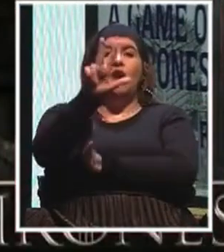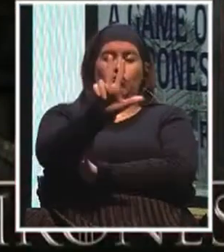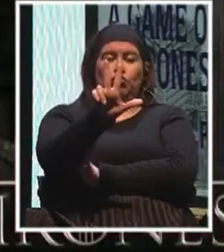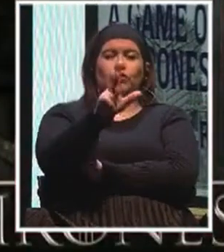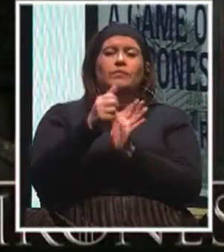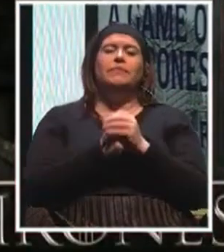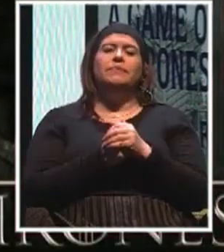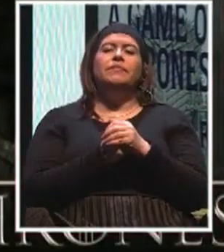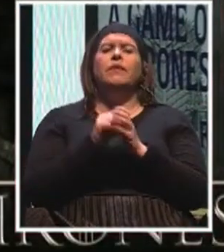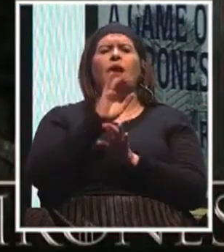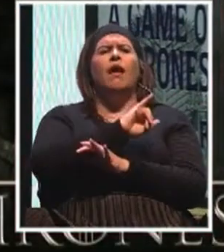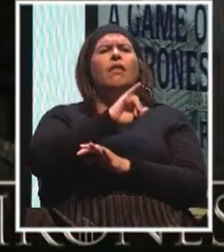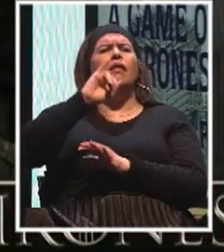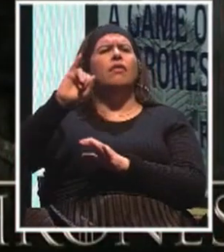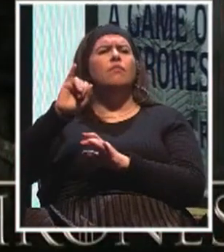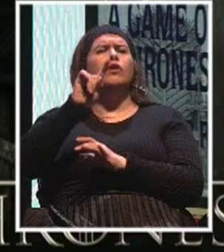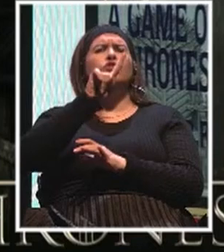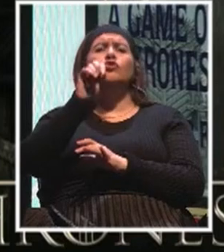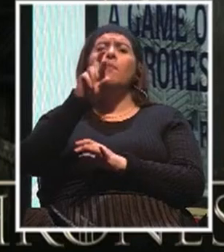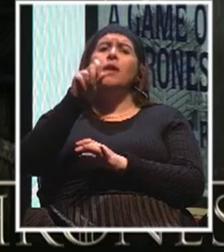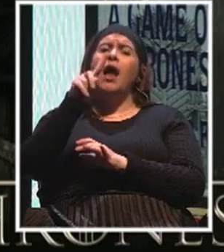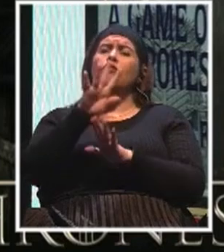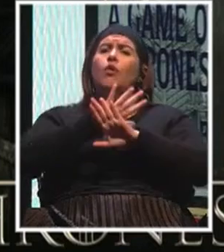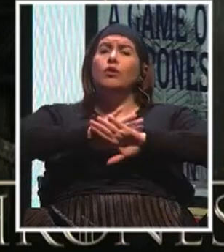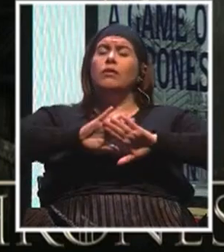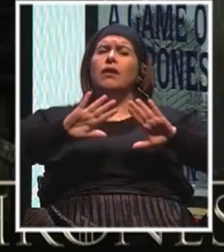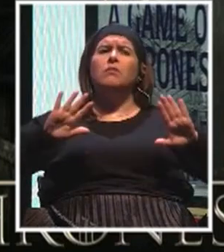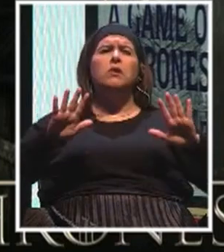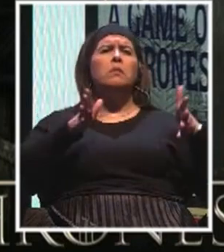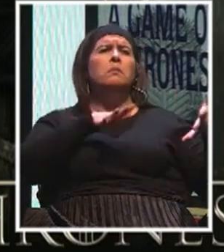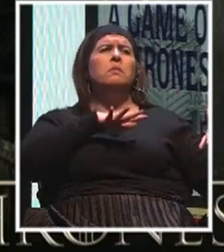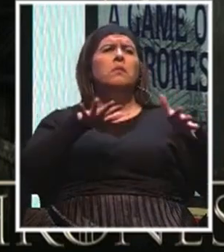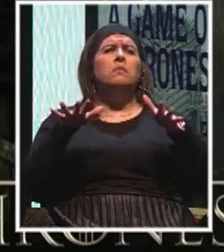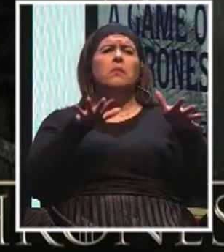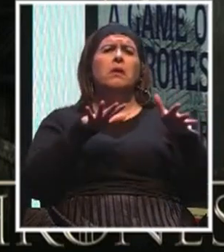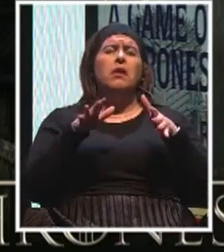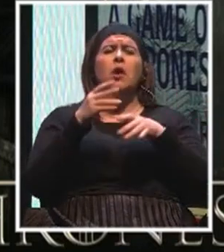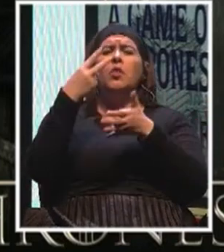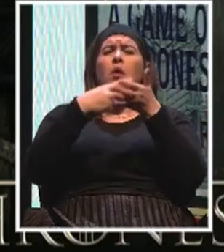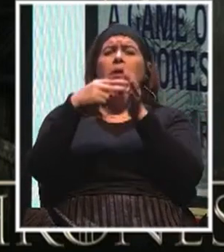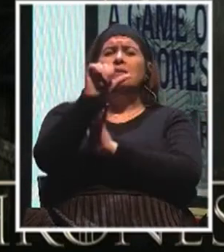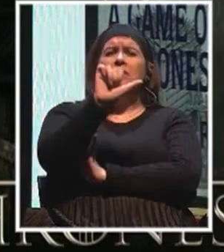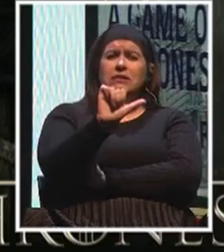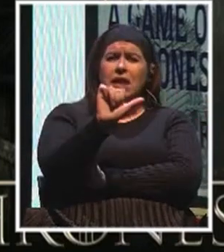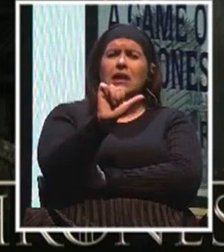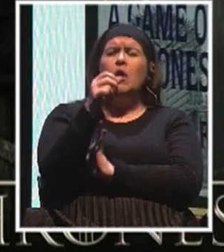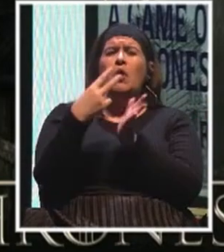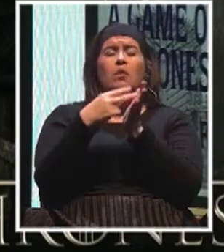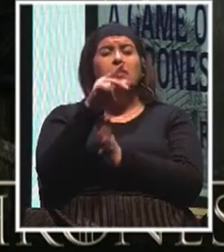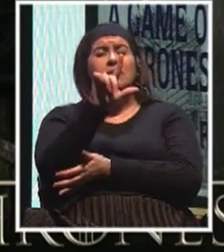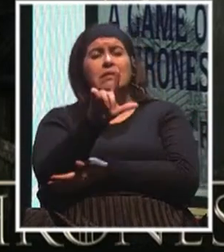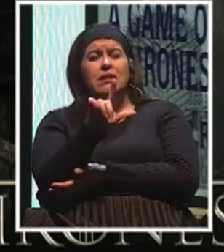After The Sopranos ended in, I think it was 2006 or 2007,